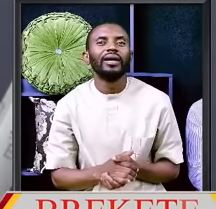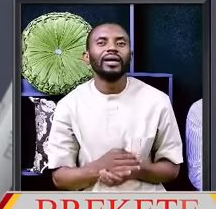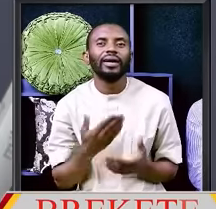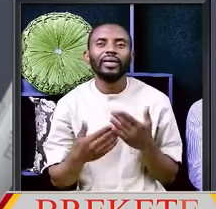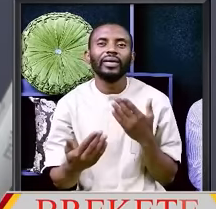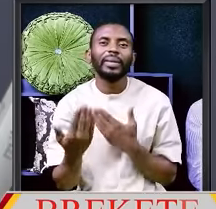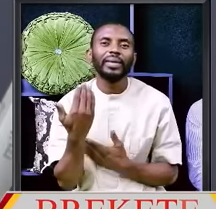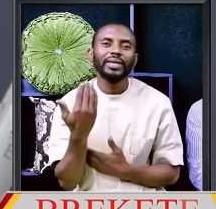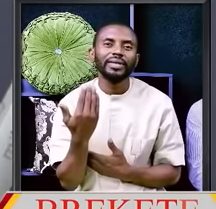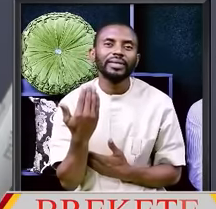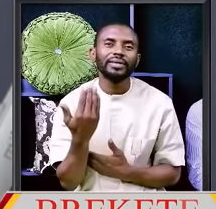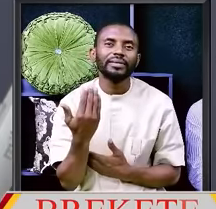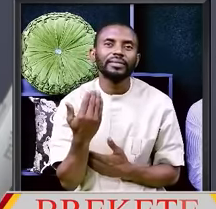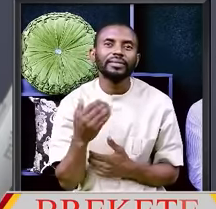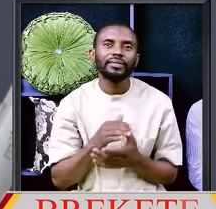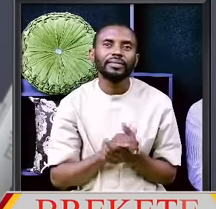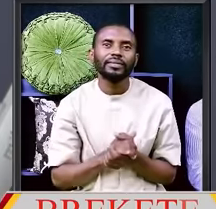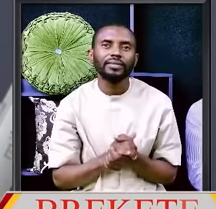Good morning.